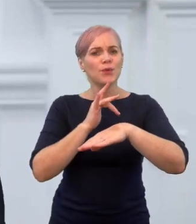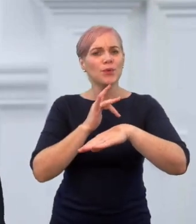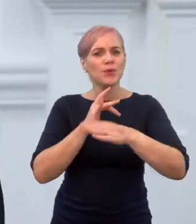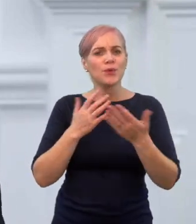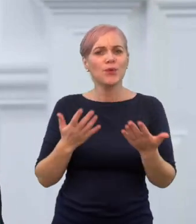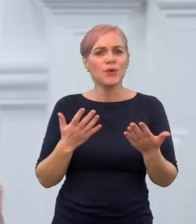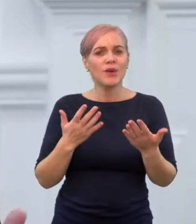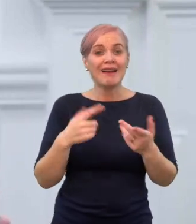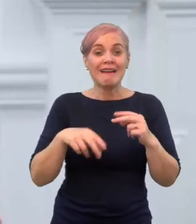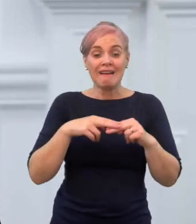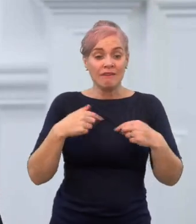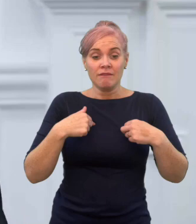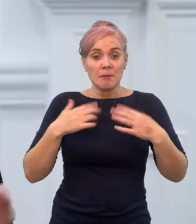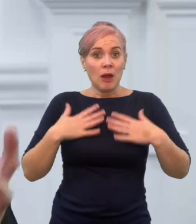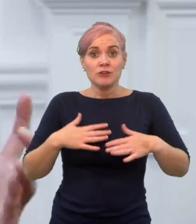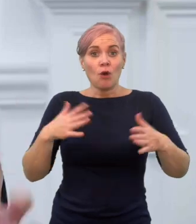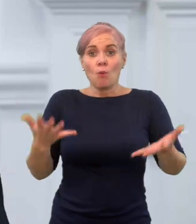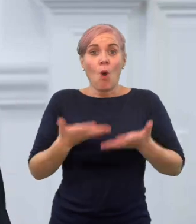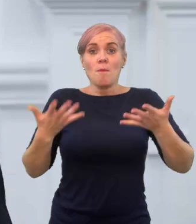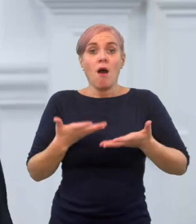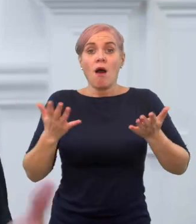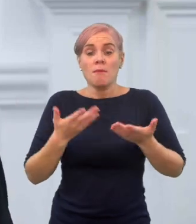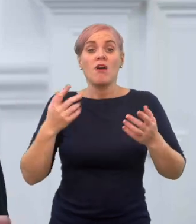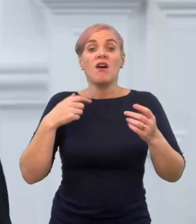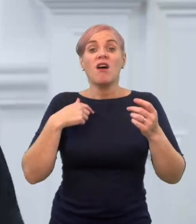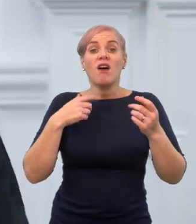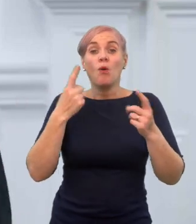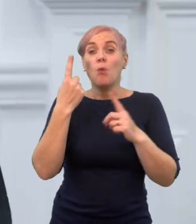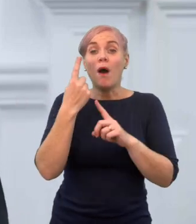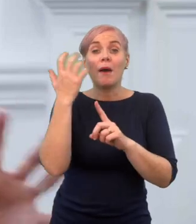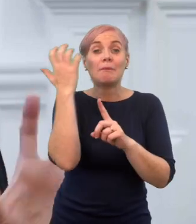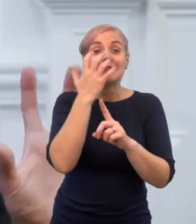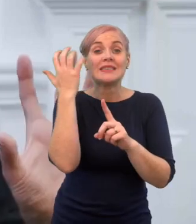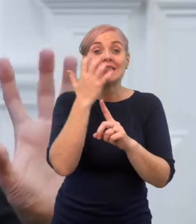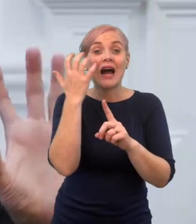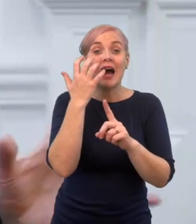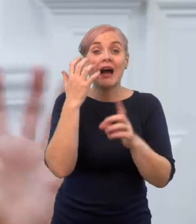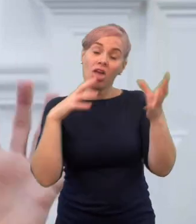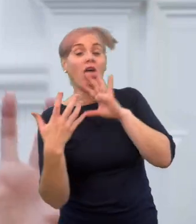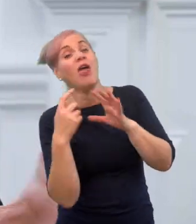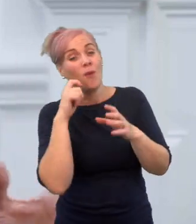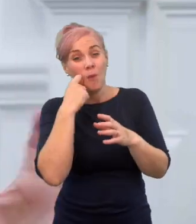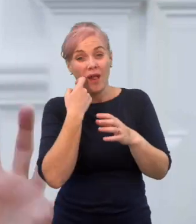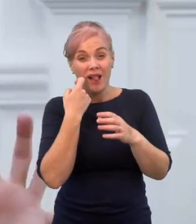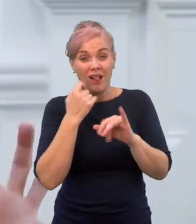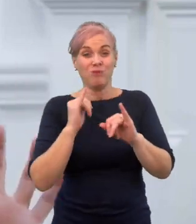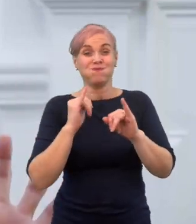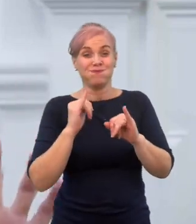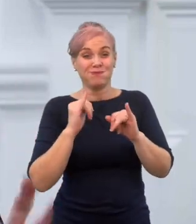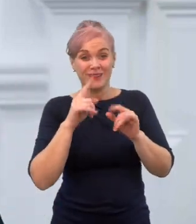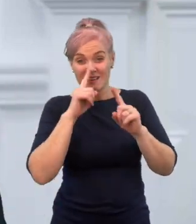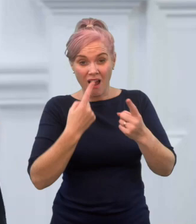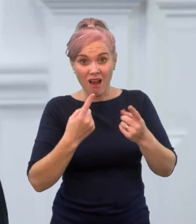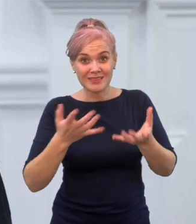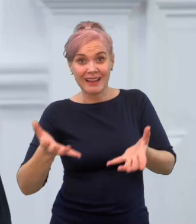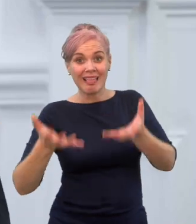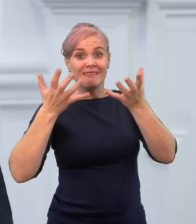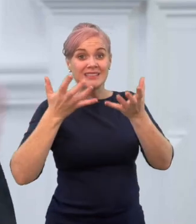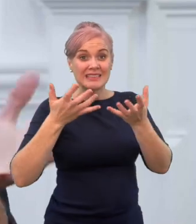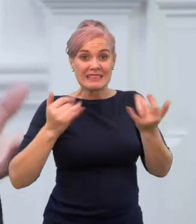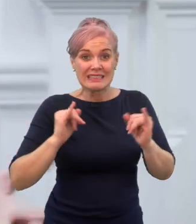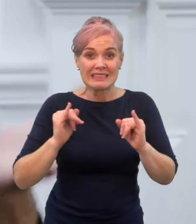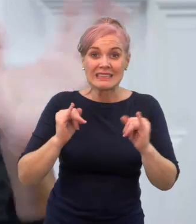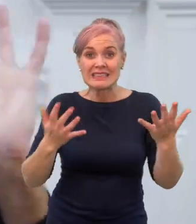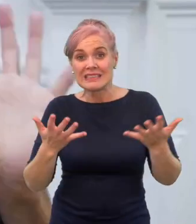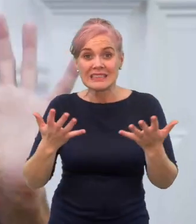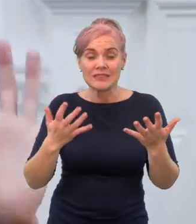just feeling ready for the show, because, you know, if the body's not warmed up, one little mishap, you know, and then you're going to be paying for it down the line, and then you